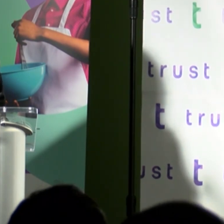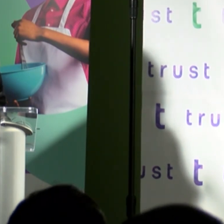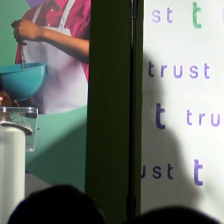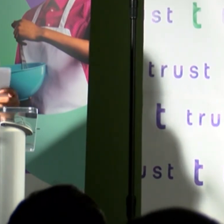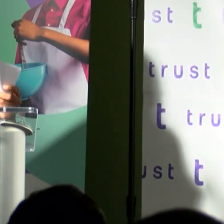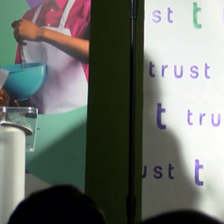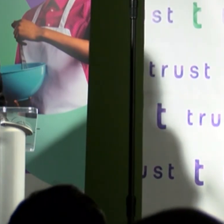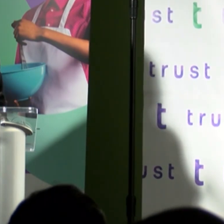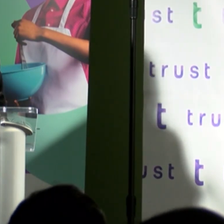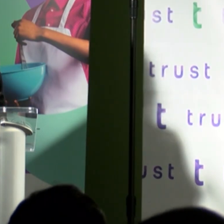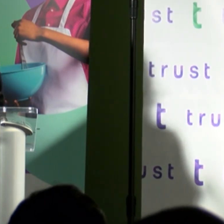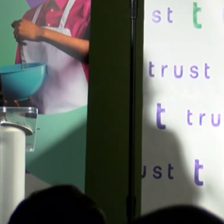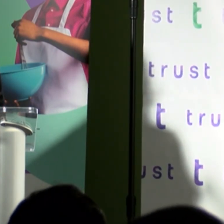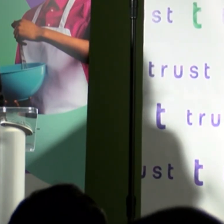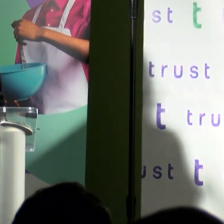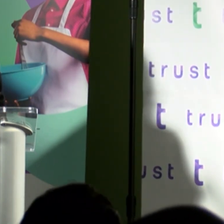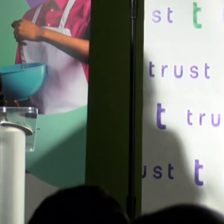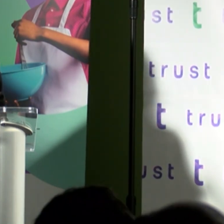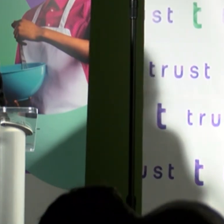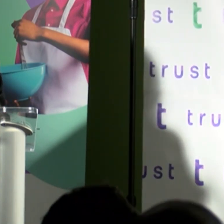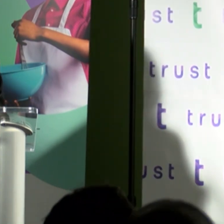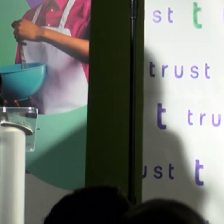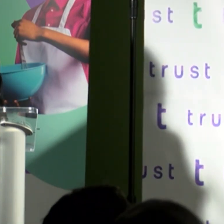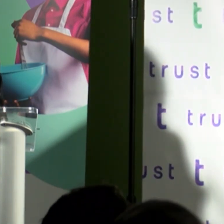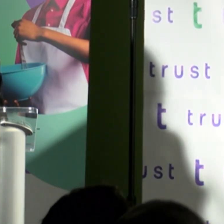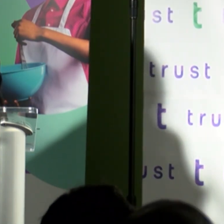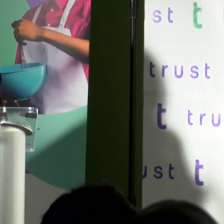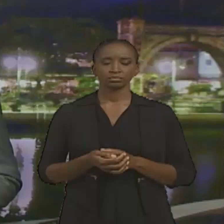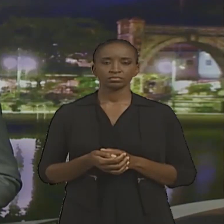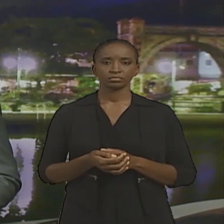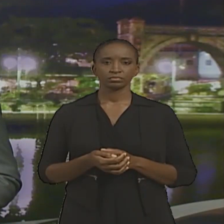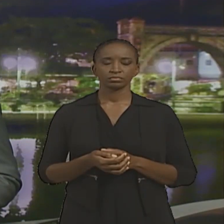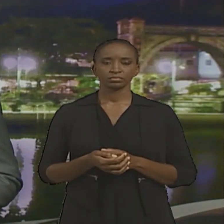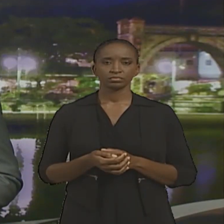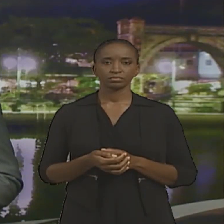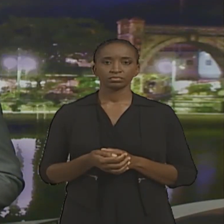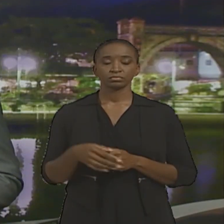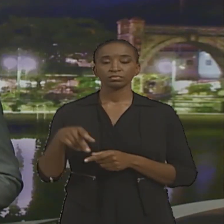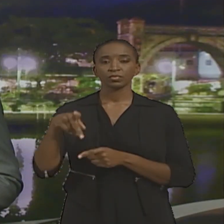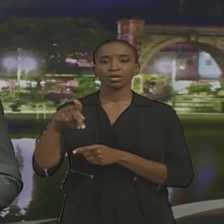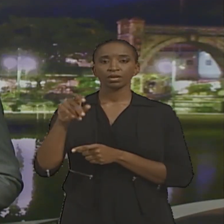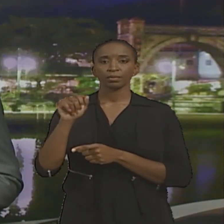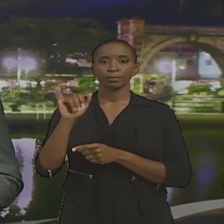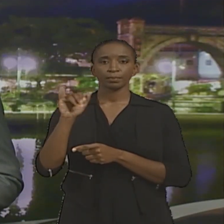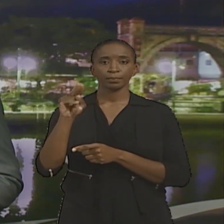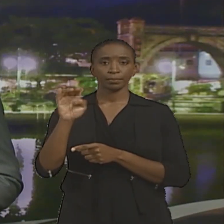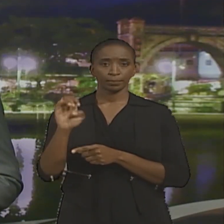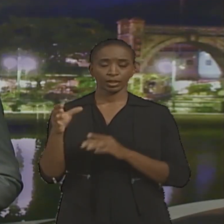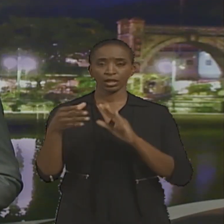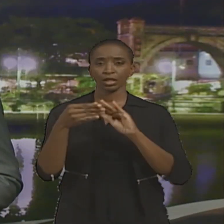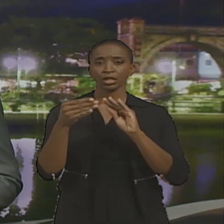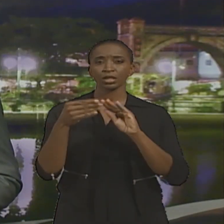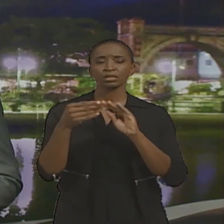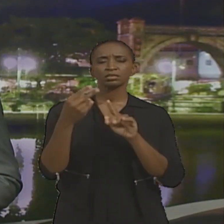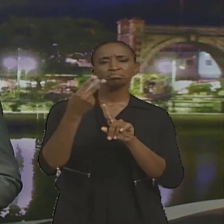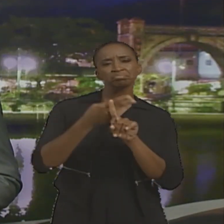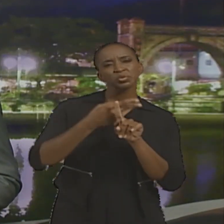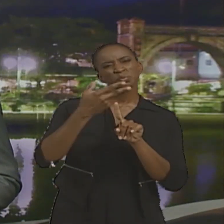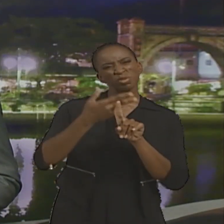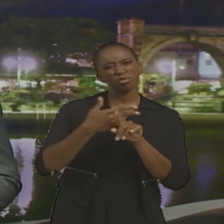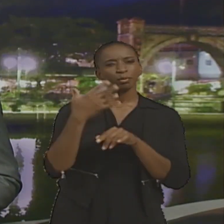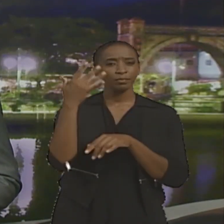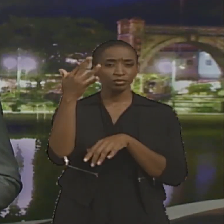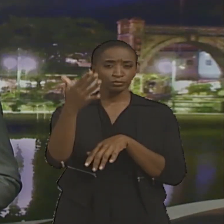loan trust concept emerged. Mr. Payne adds that in another few months, 2